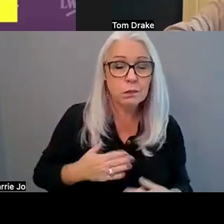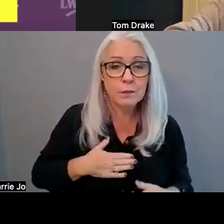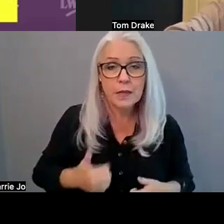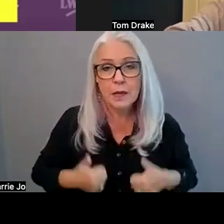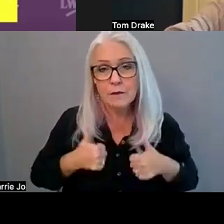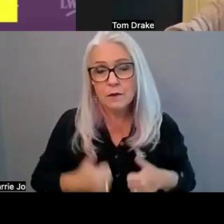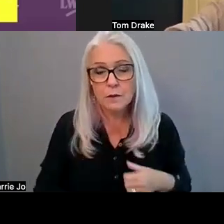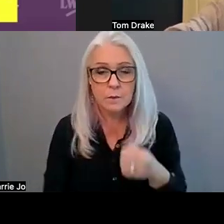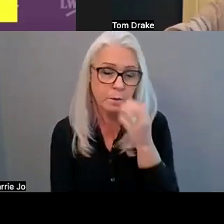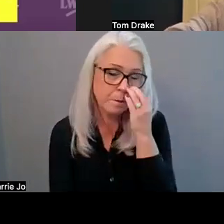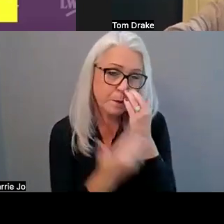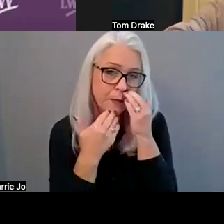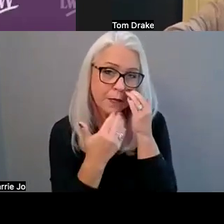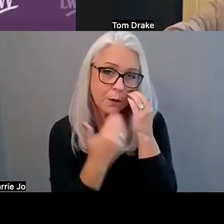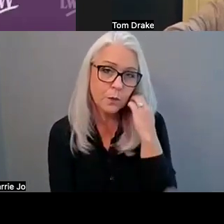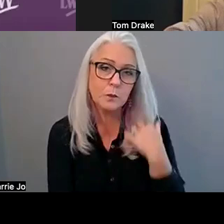Thank you.